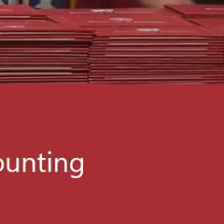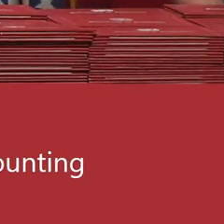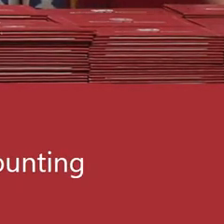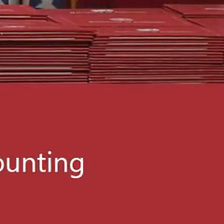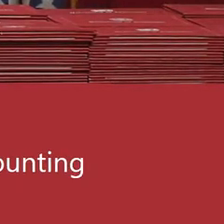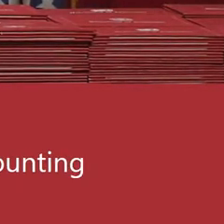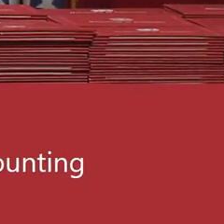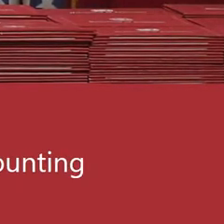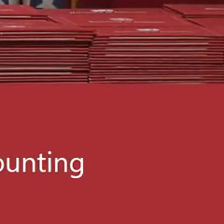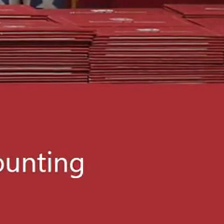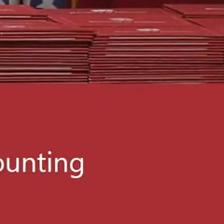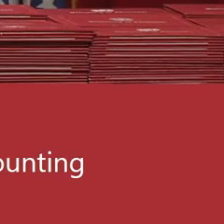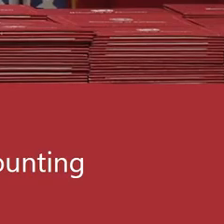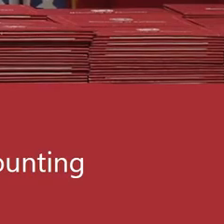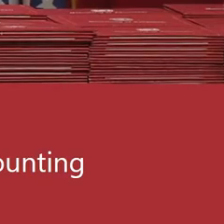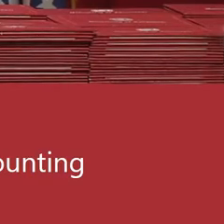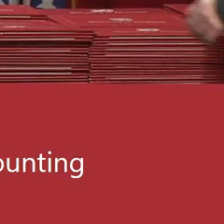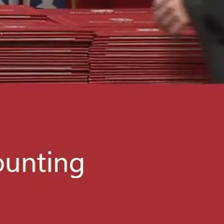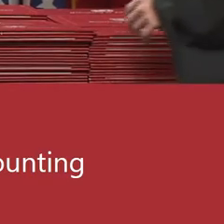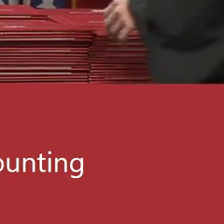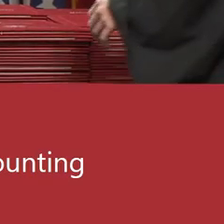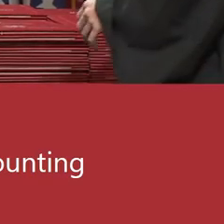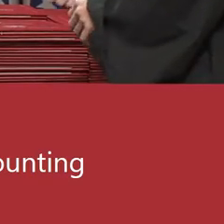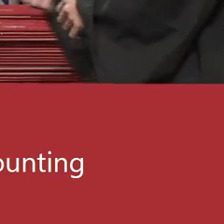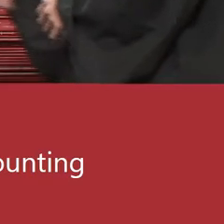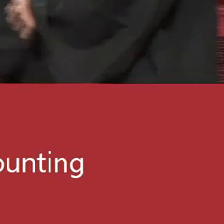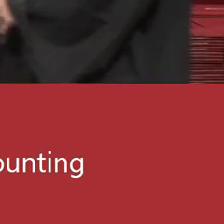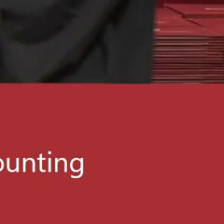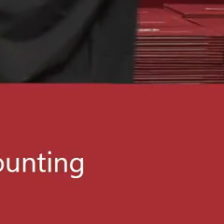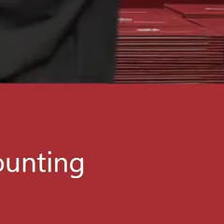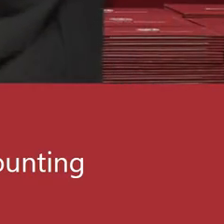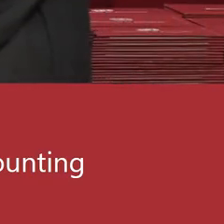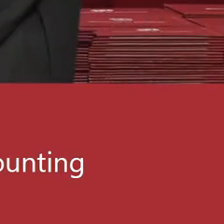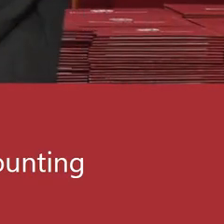Alex McJunkins, summa cum laude.